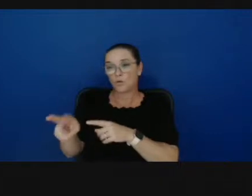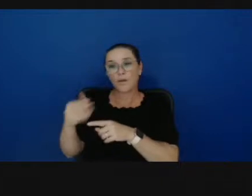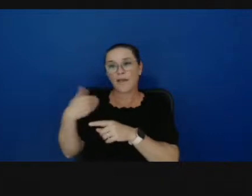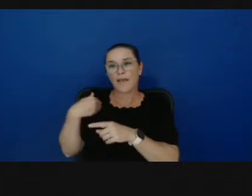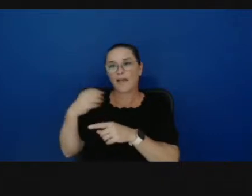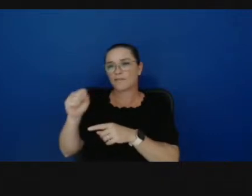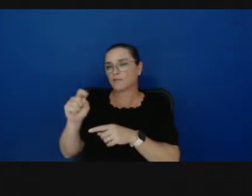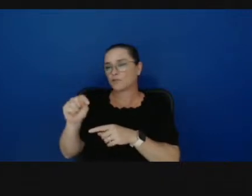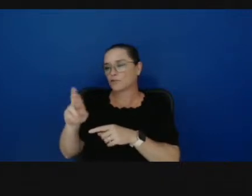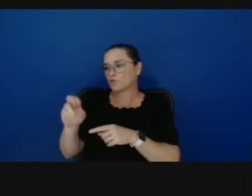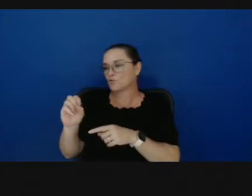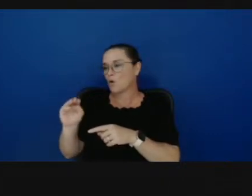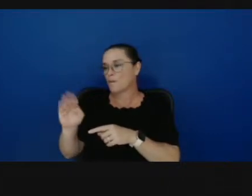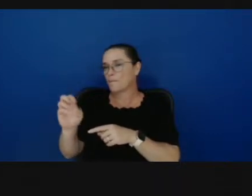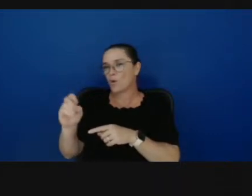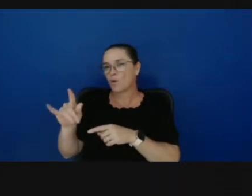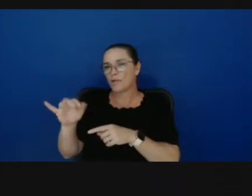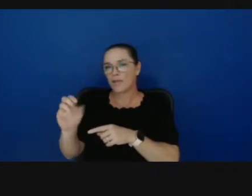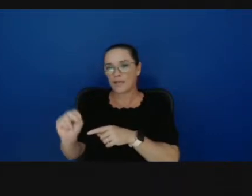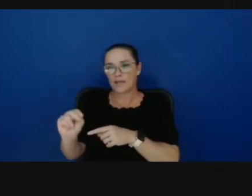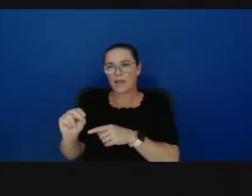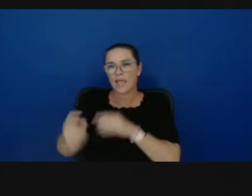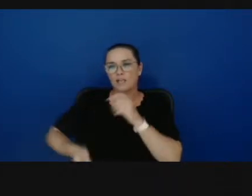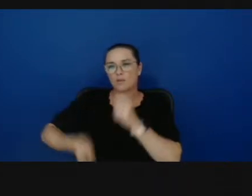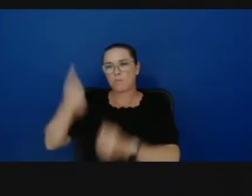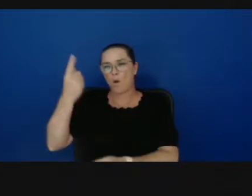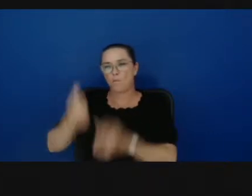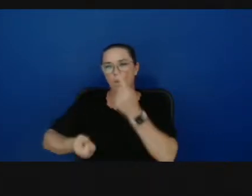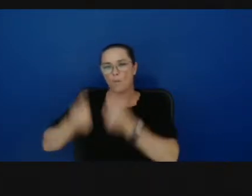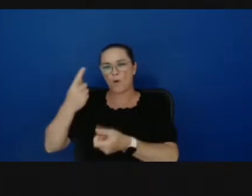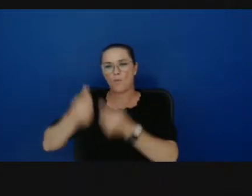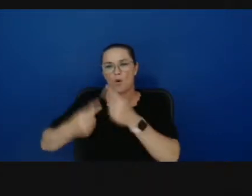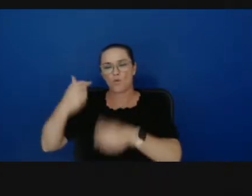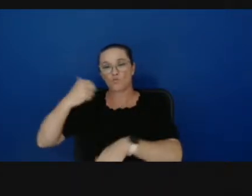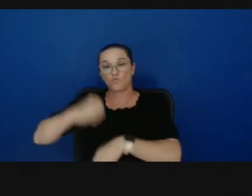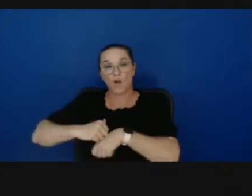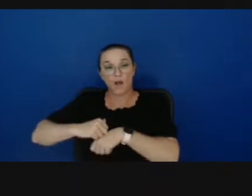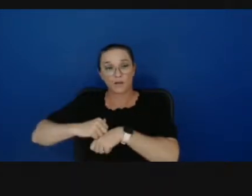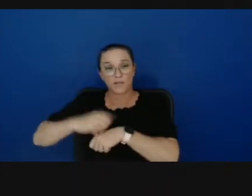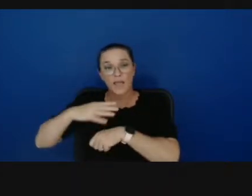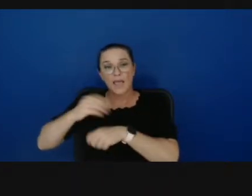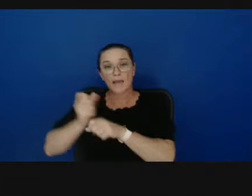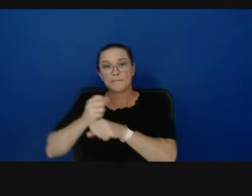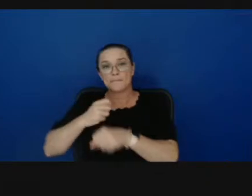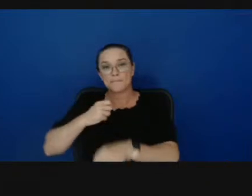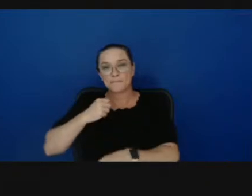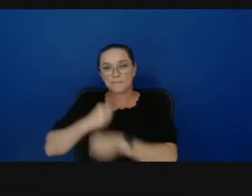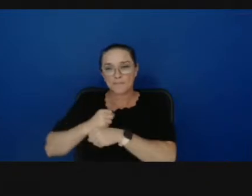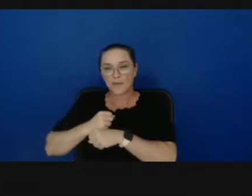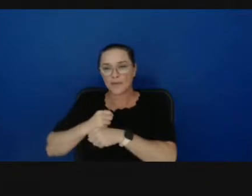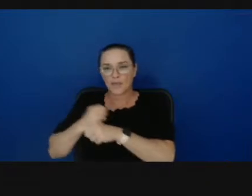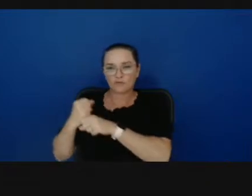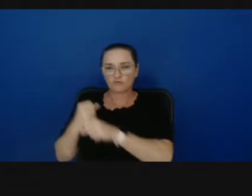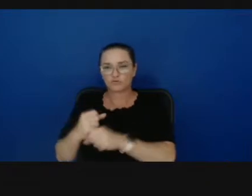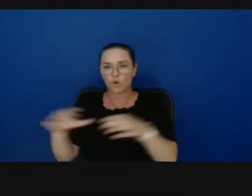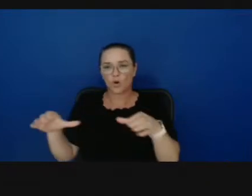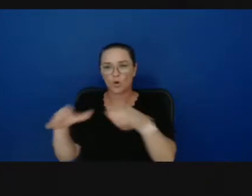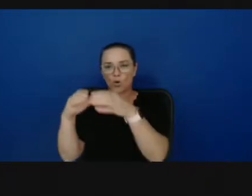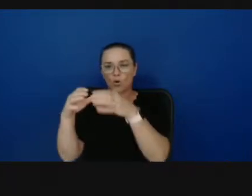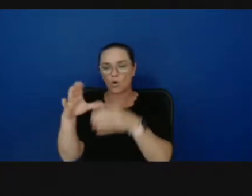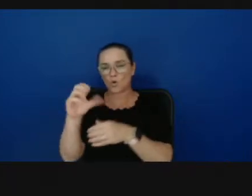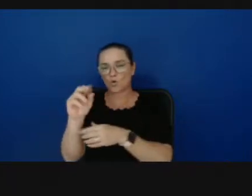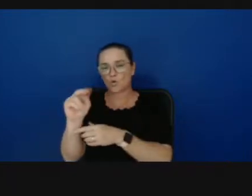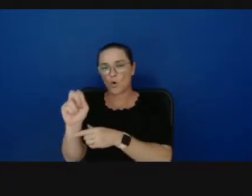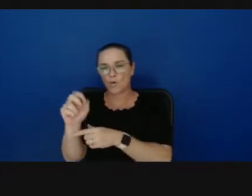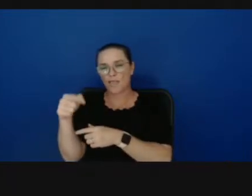producing a lava flow, but it's throwing a lot of rocks up into the air, which are landing and forming a very pronounced cone. This is the type of